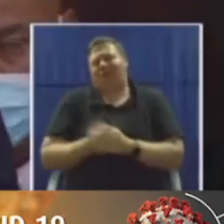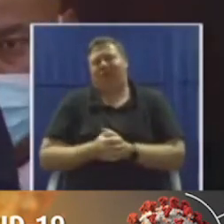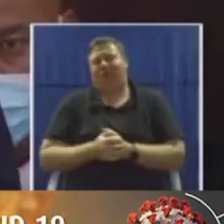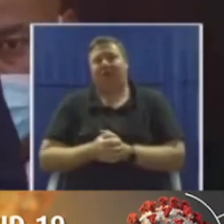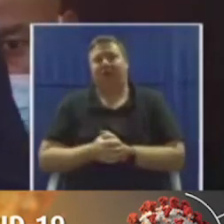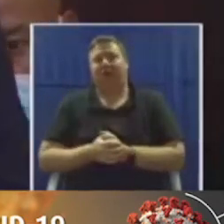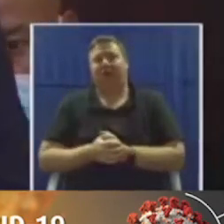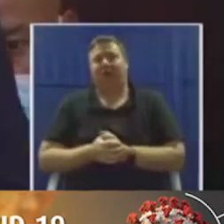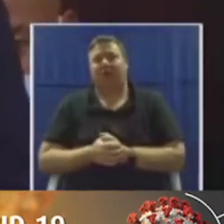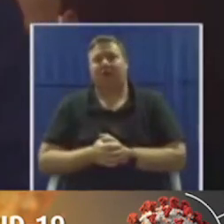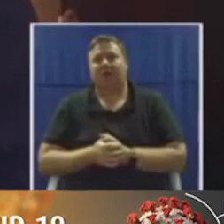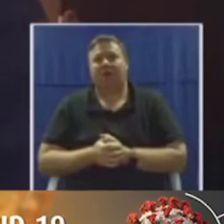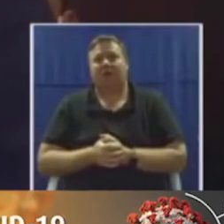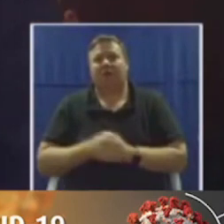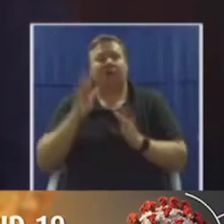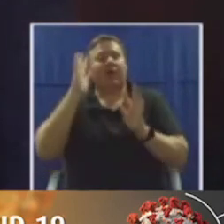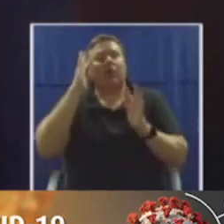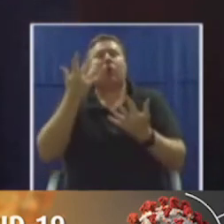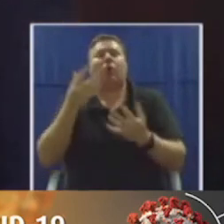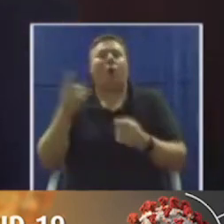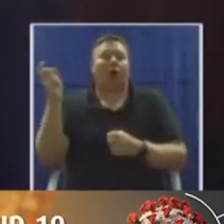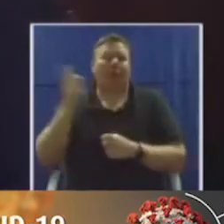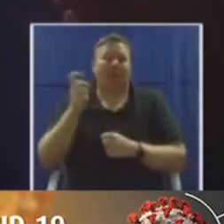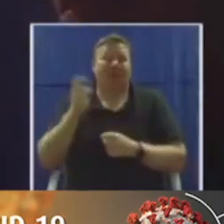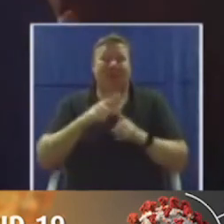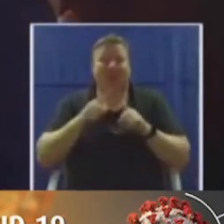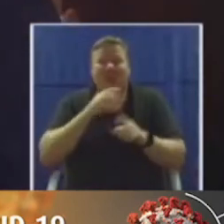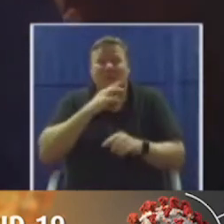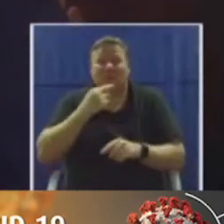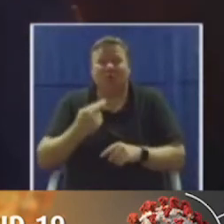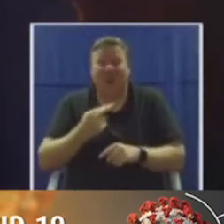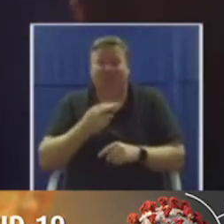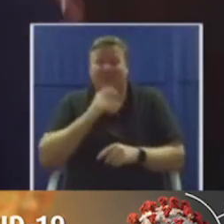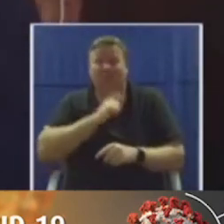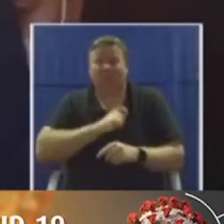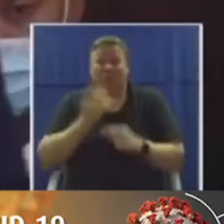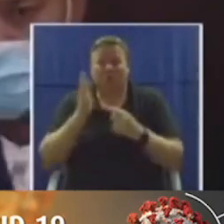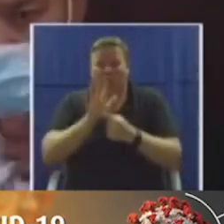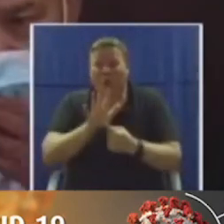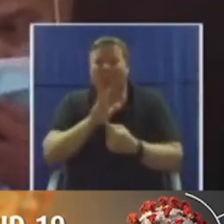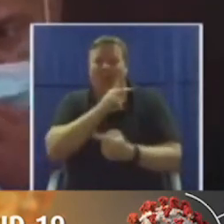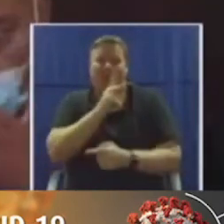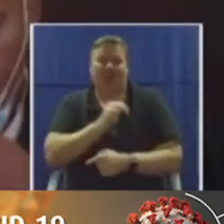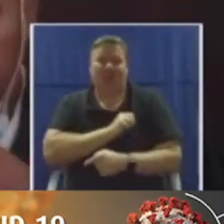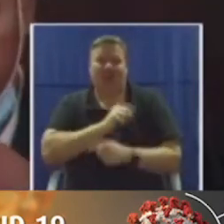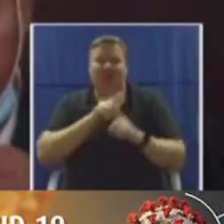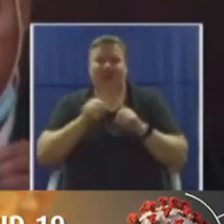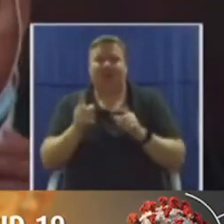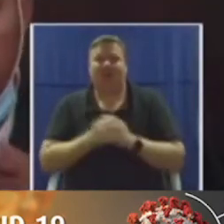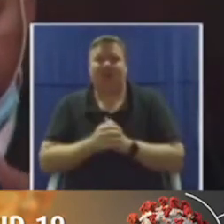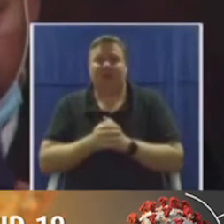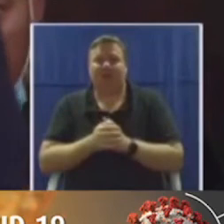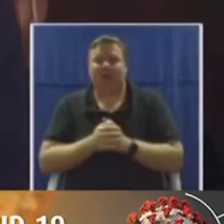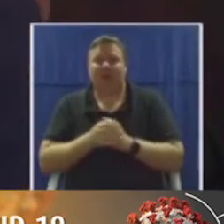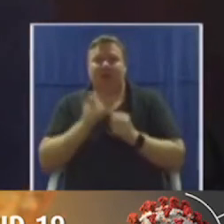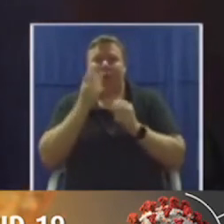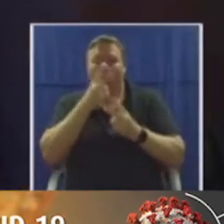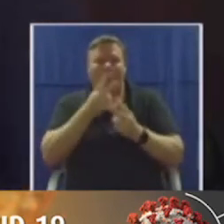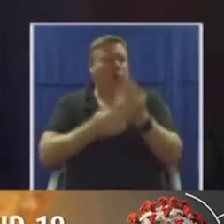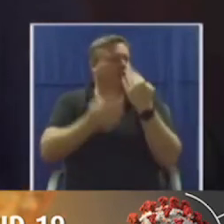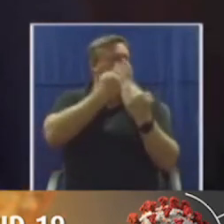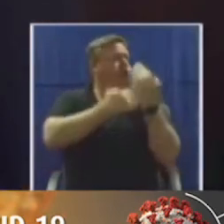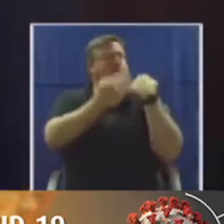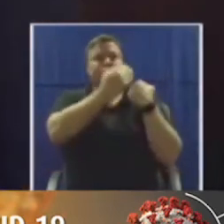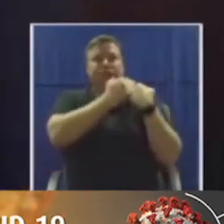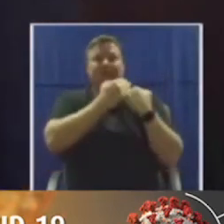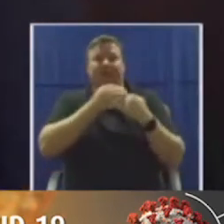had no way of knowing it was coming. The reality in KZN, colleagues, is different. If we turn back the pages of history, we will